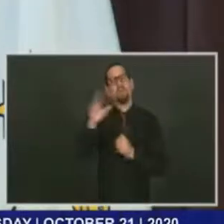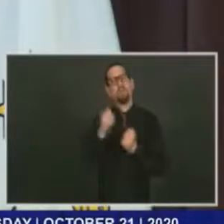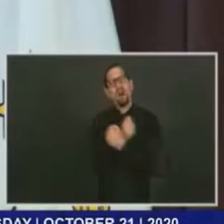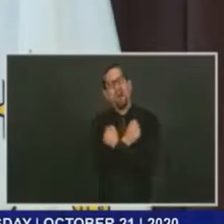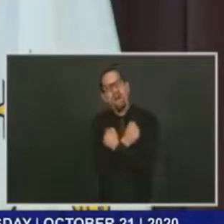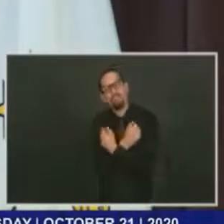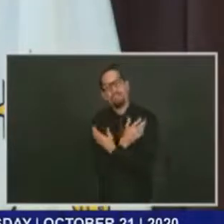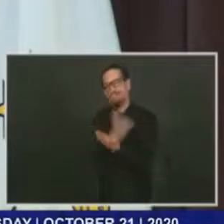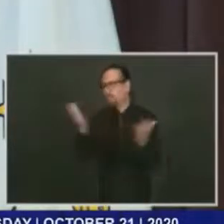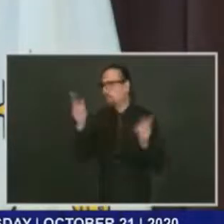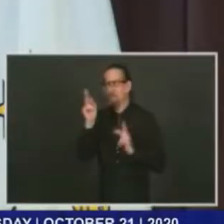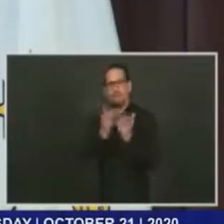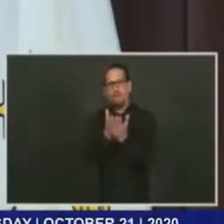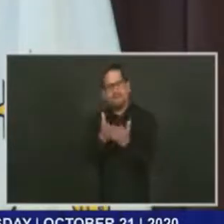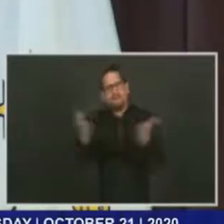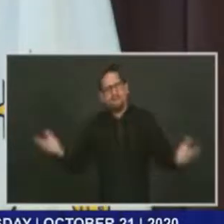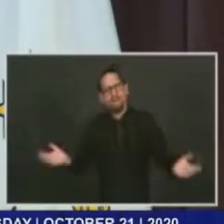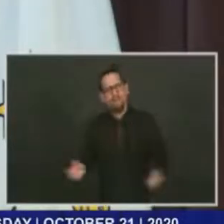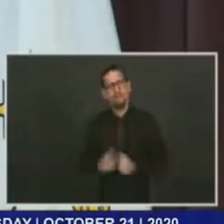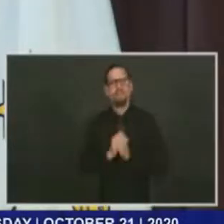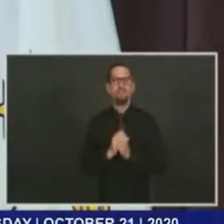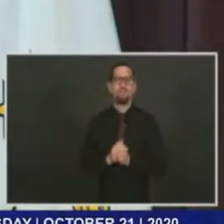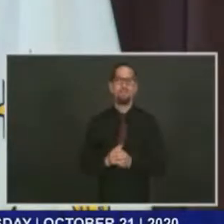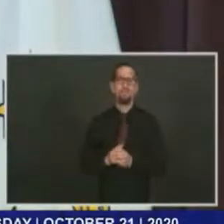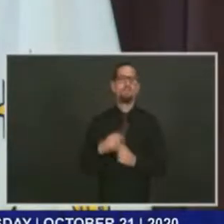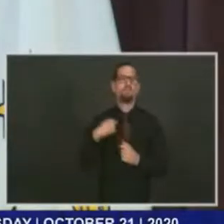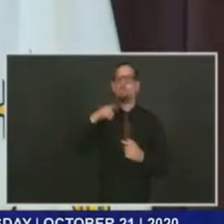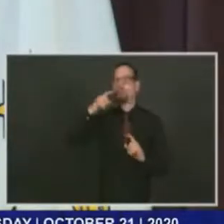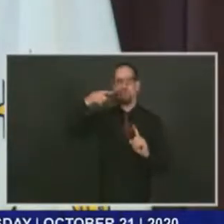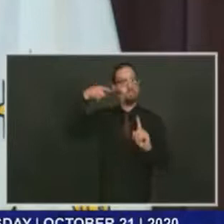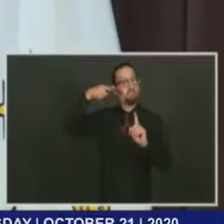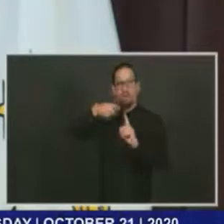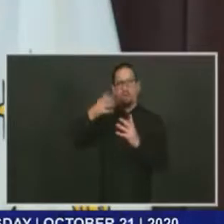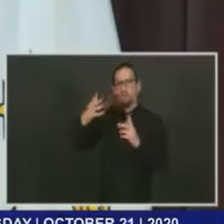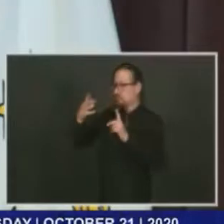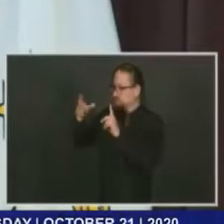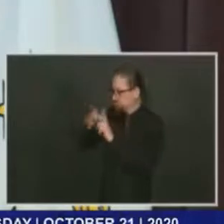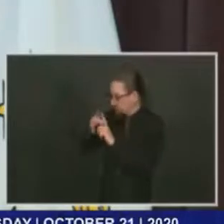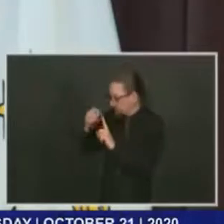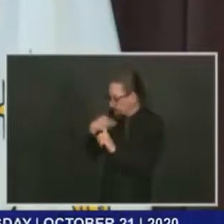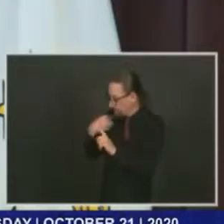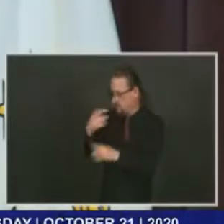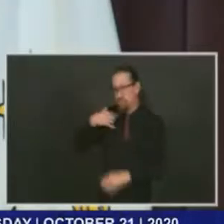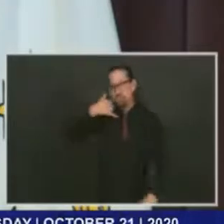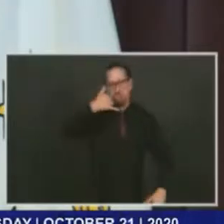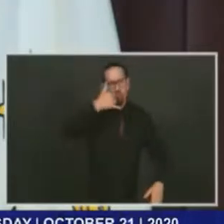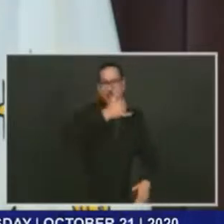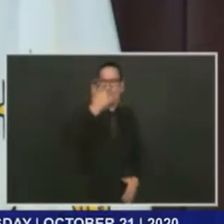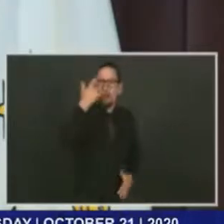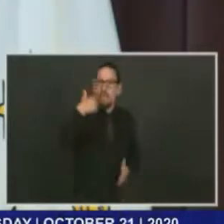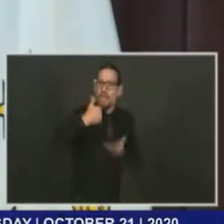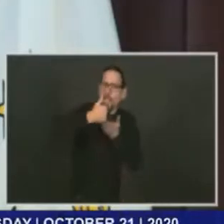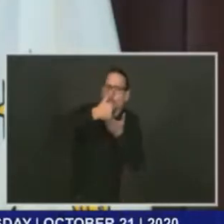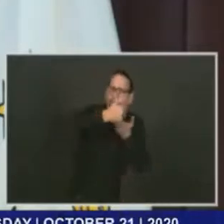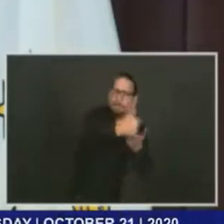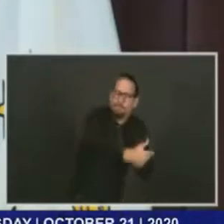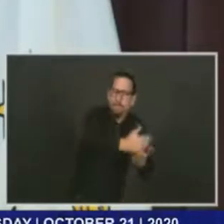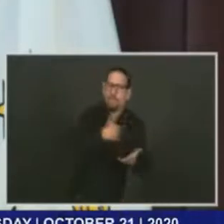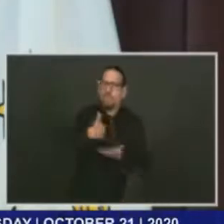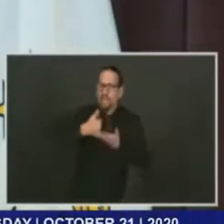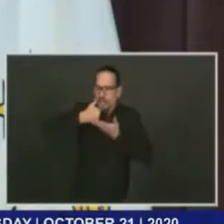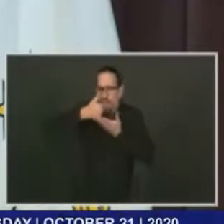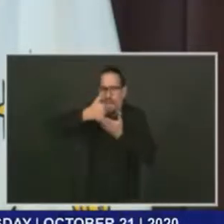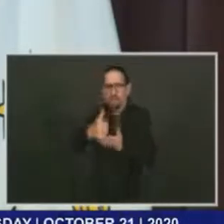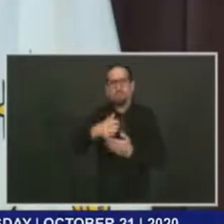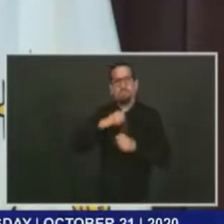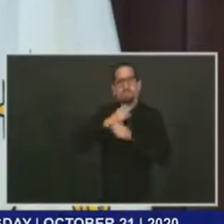information you provide us to help the people around you. Another ask I'm making is to please answer the phone the first